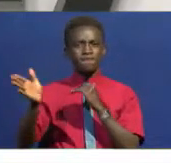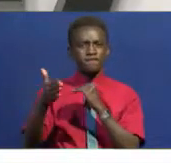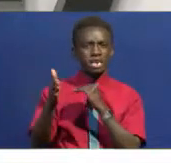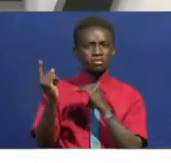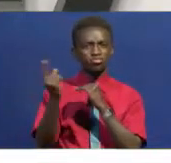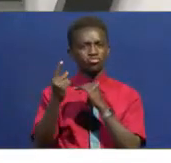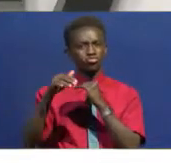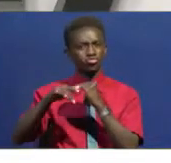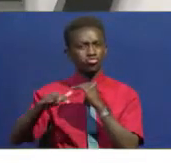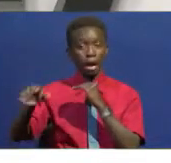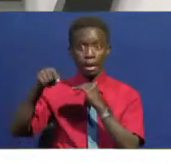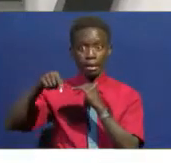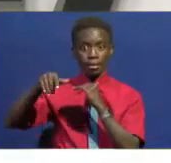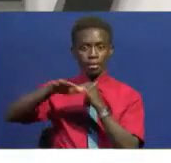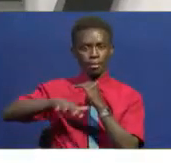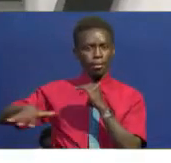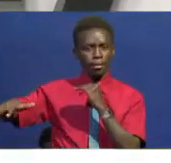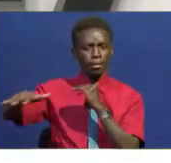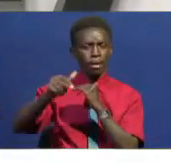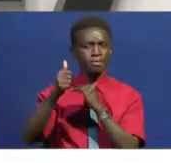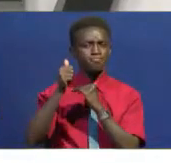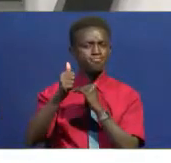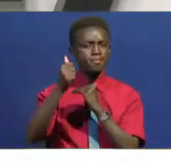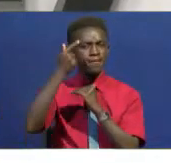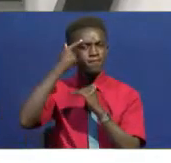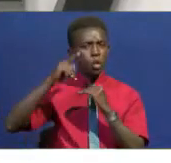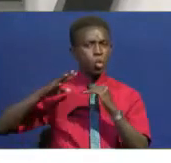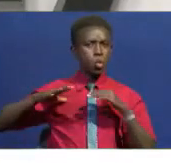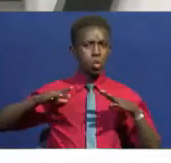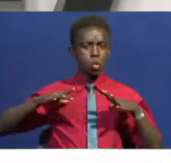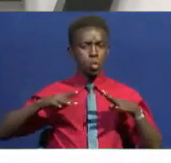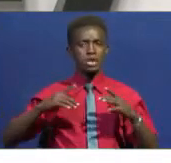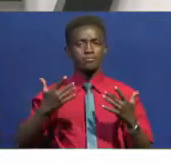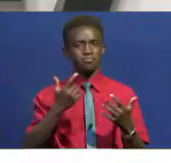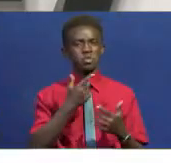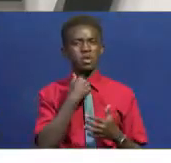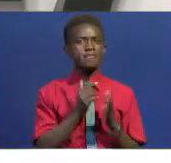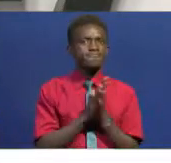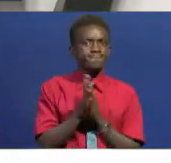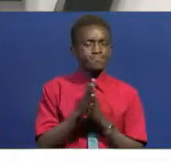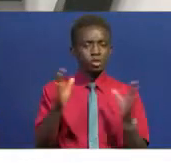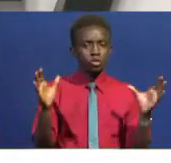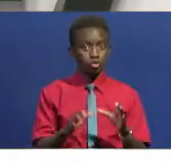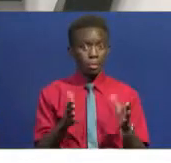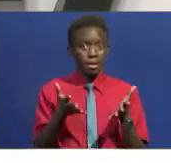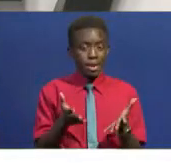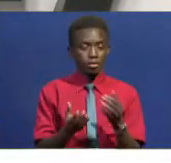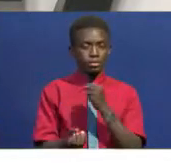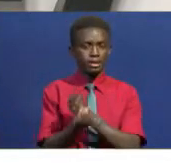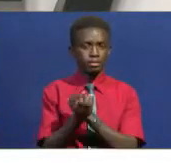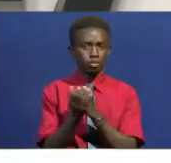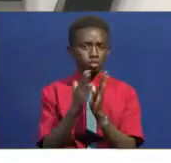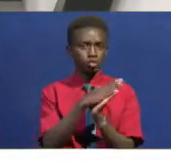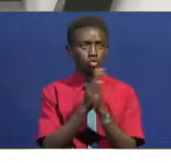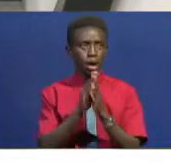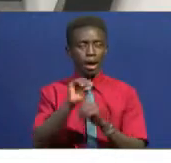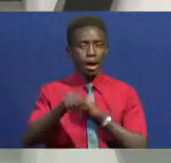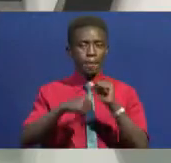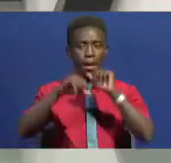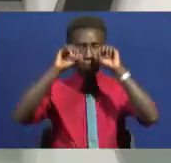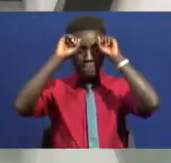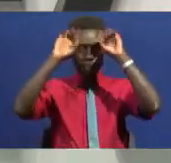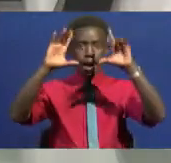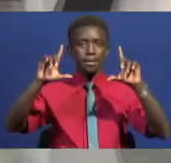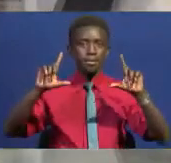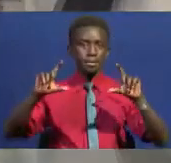is an ideal destination for tropical holiday enthusiasts, as highlighted tonight on Magical Scenes.